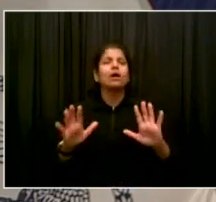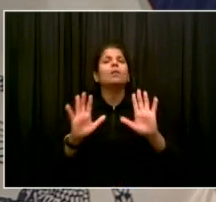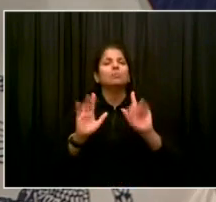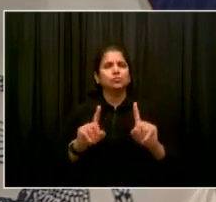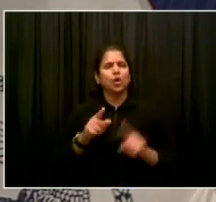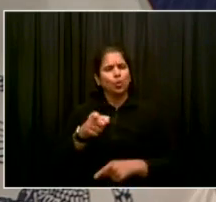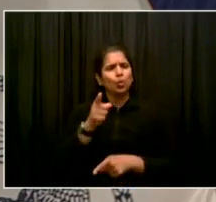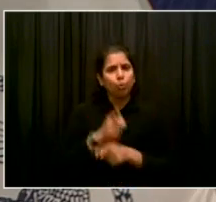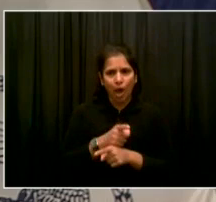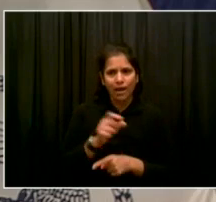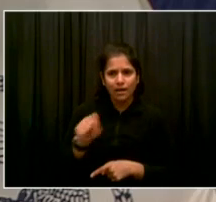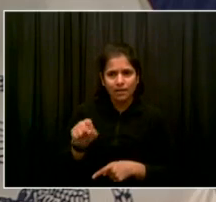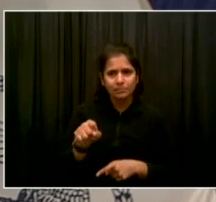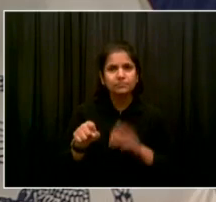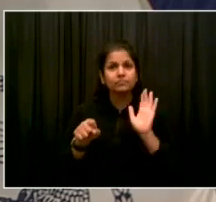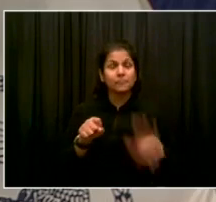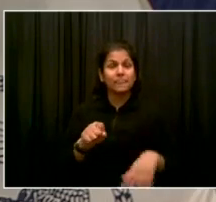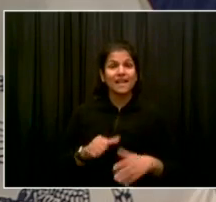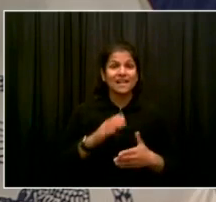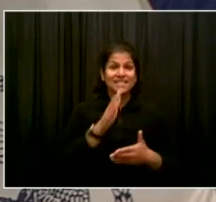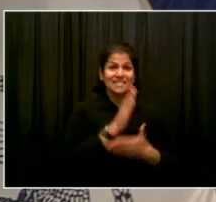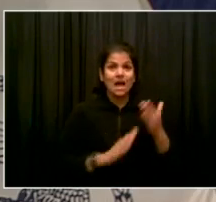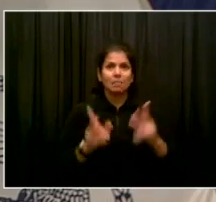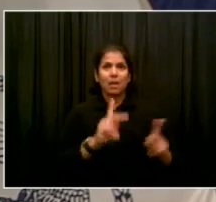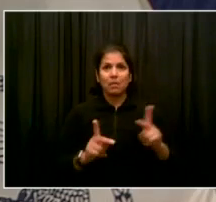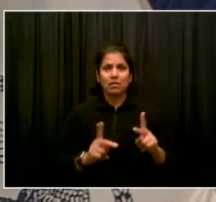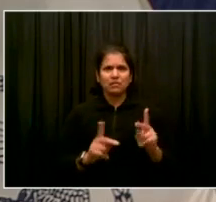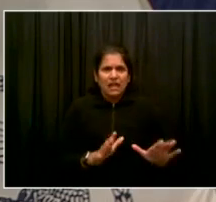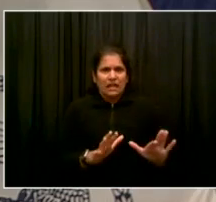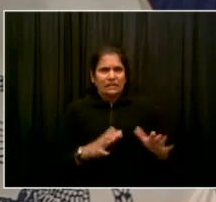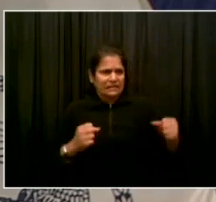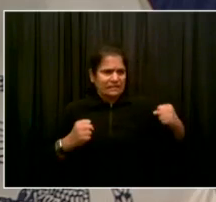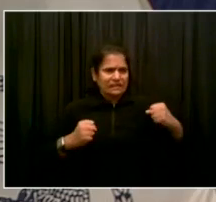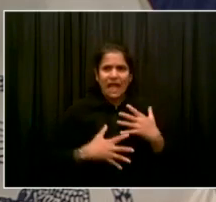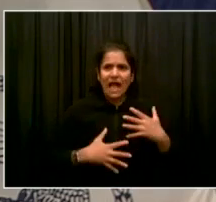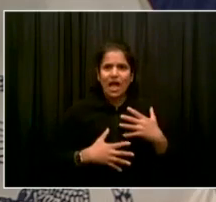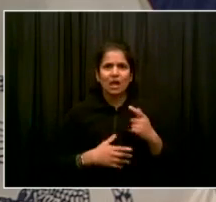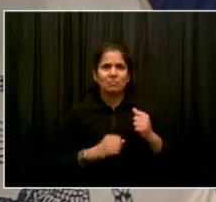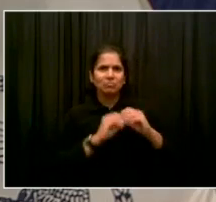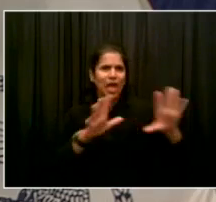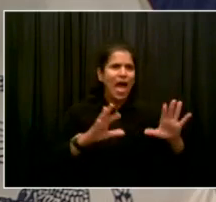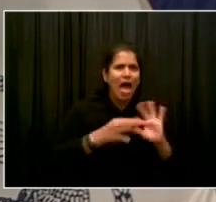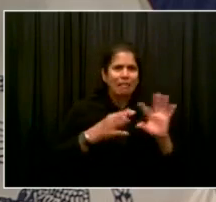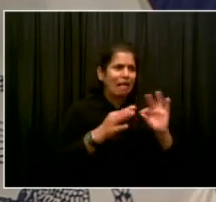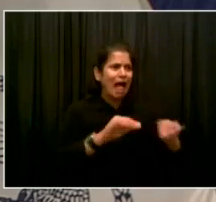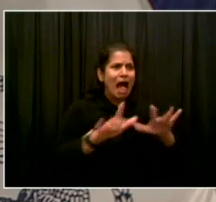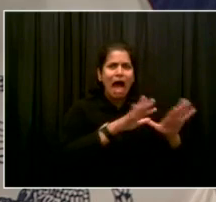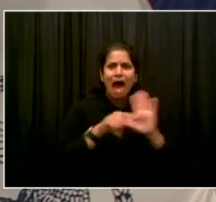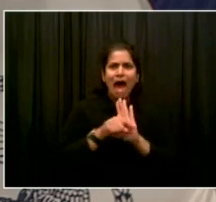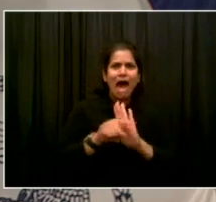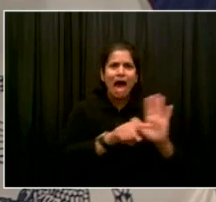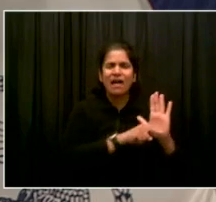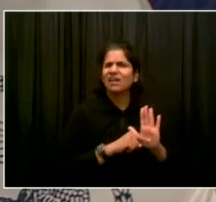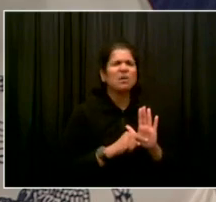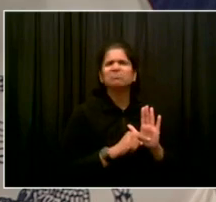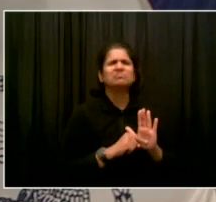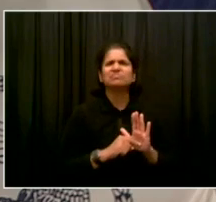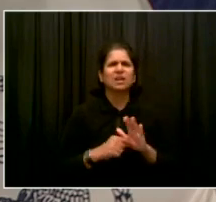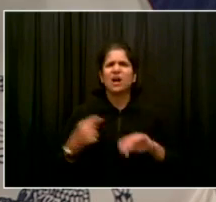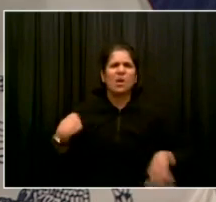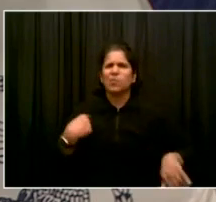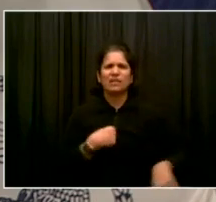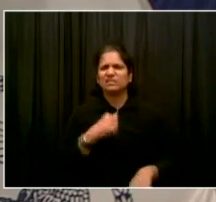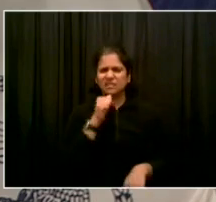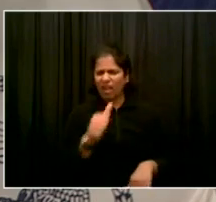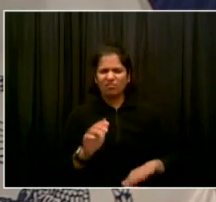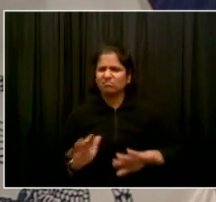doing that. We're doing the opposite. We're reassuring people because of the facts. And I'm going to start with Dr. Katz. And I think the most powerful fact is what's